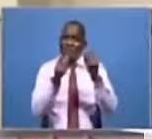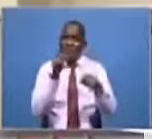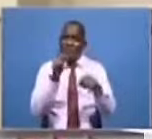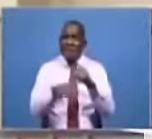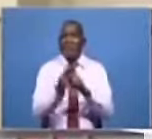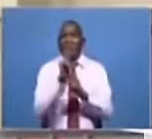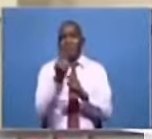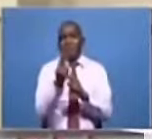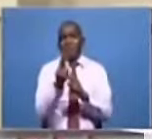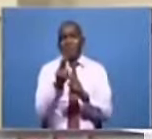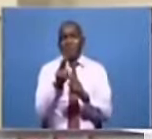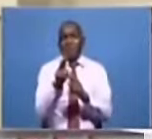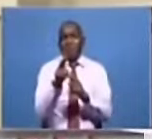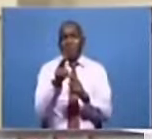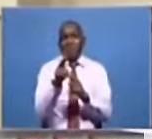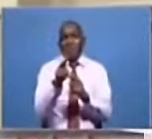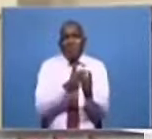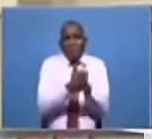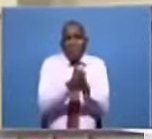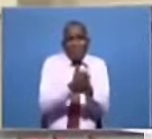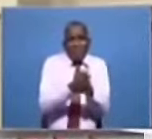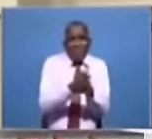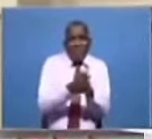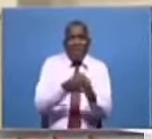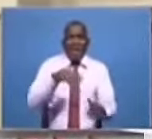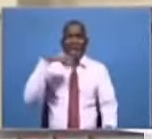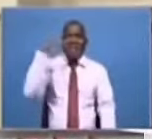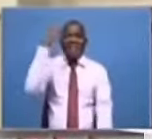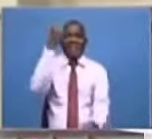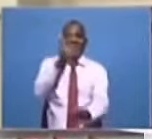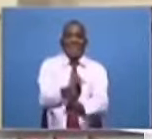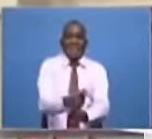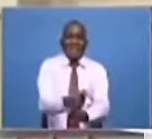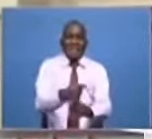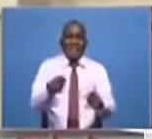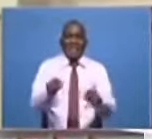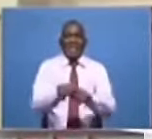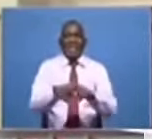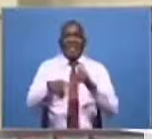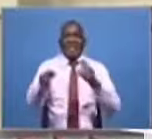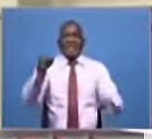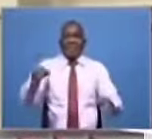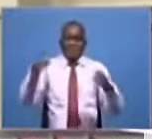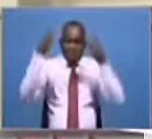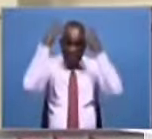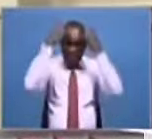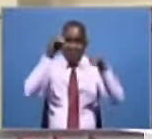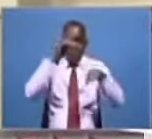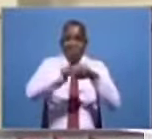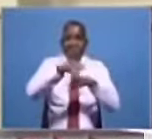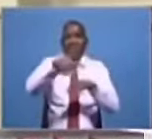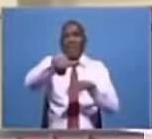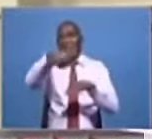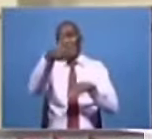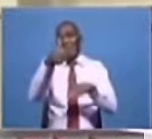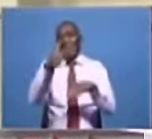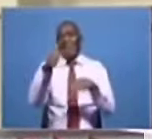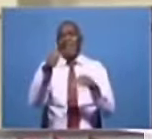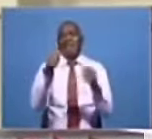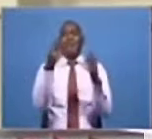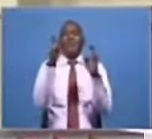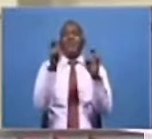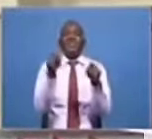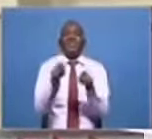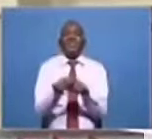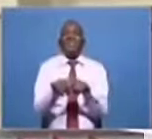the interest of justice as declared by a court in a particular case as a